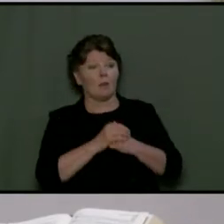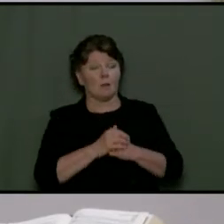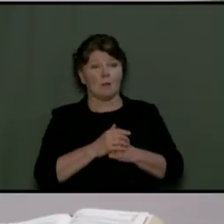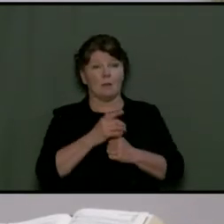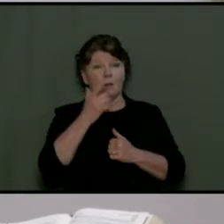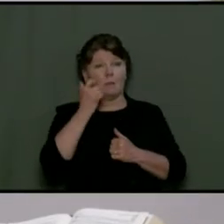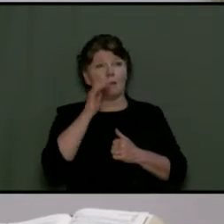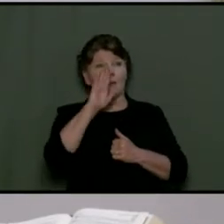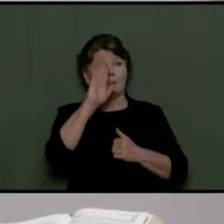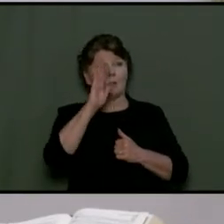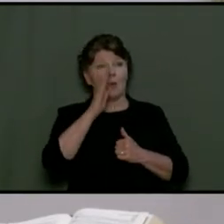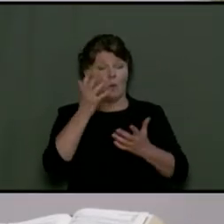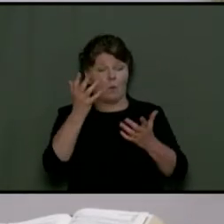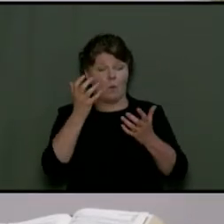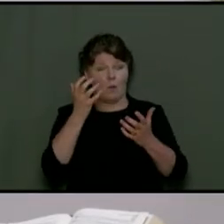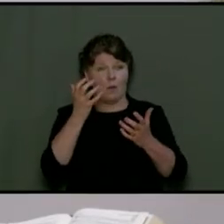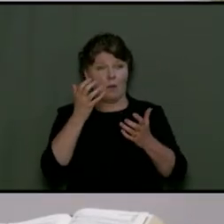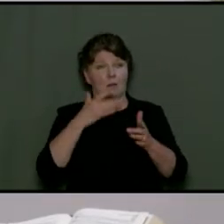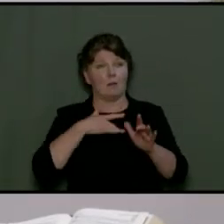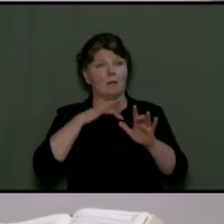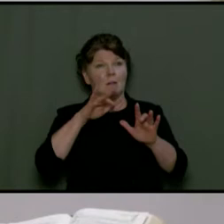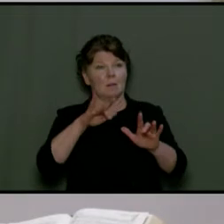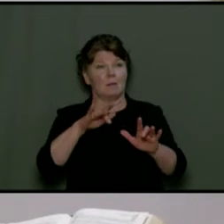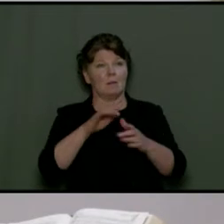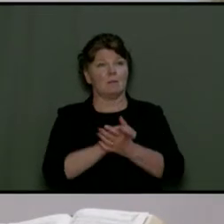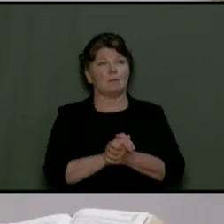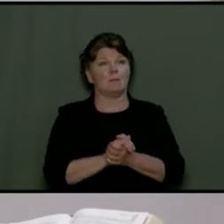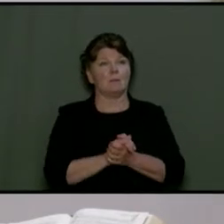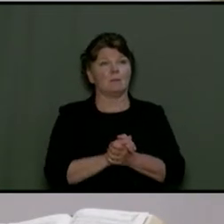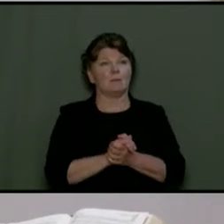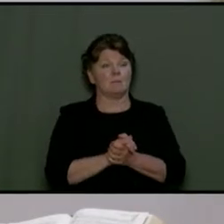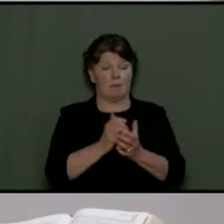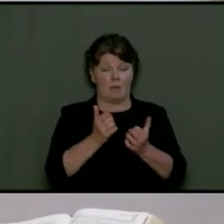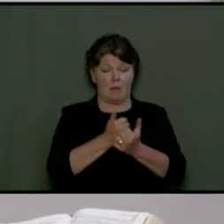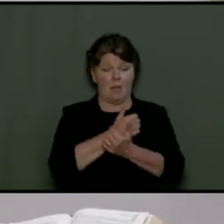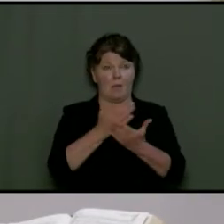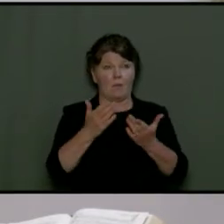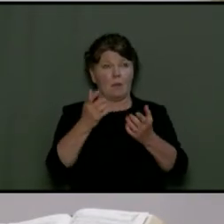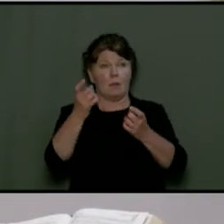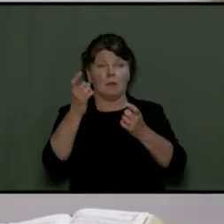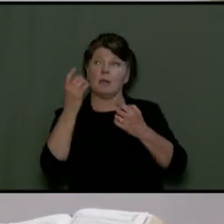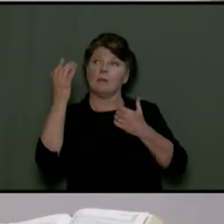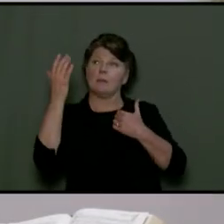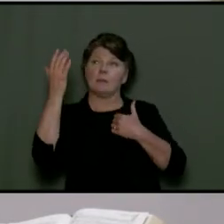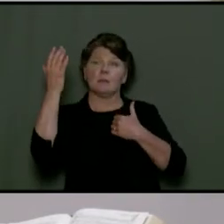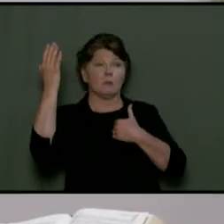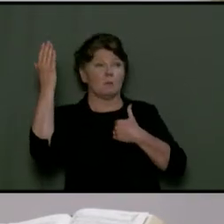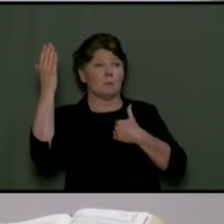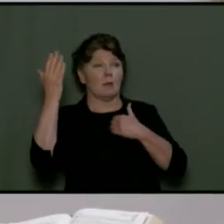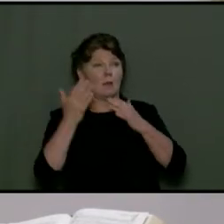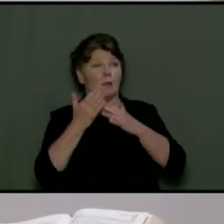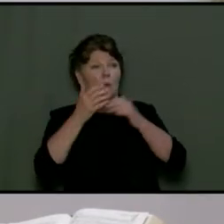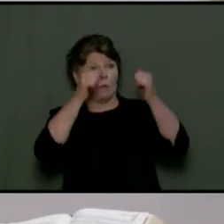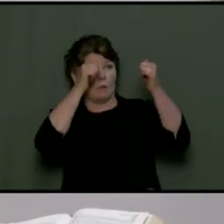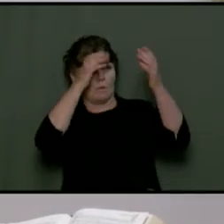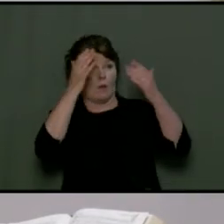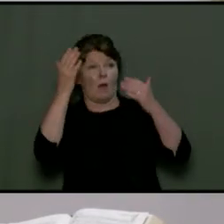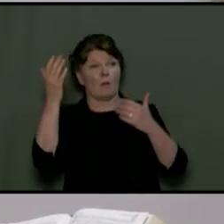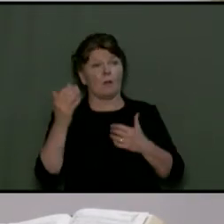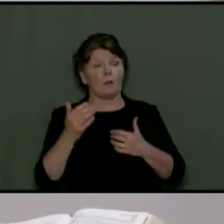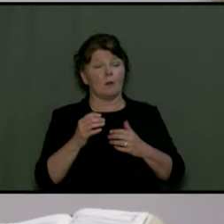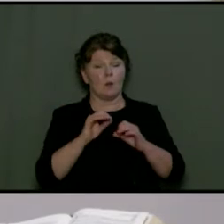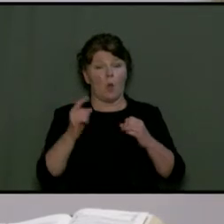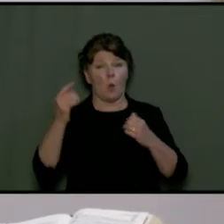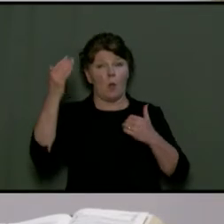was your gracious will. All things have been handed over to me by my Father, and no one knows the